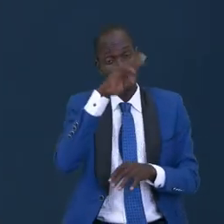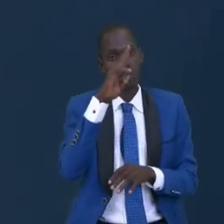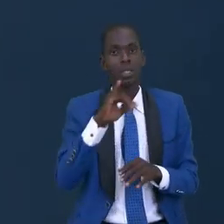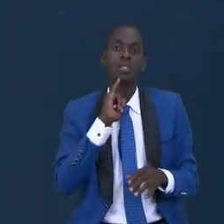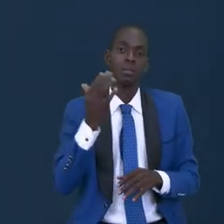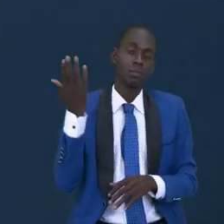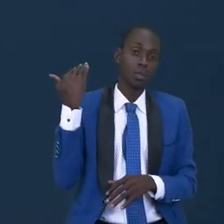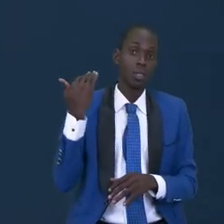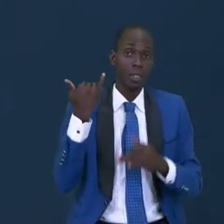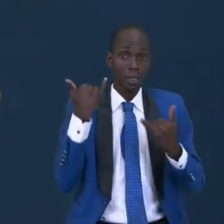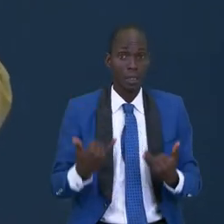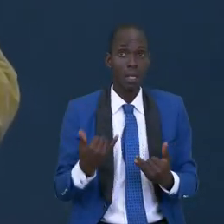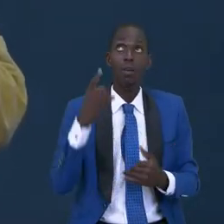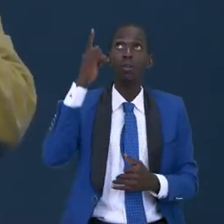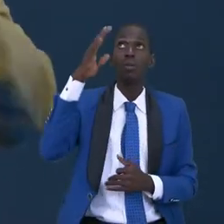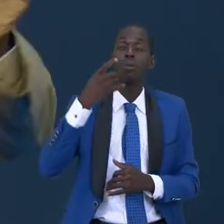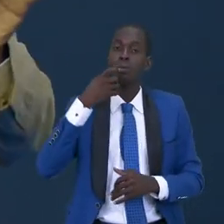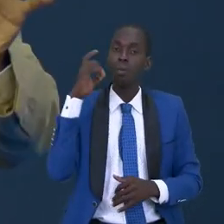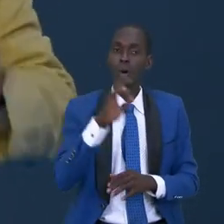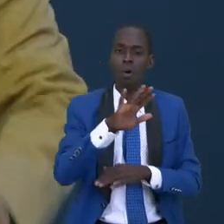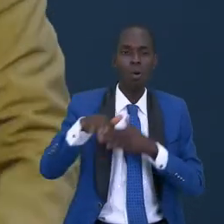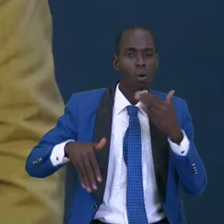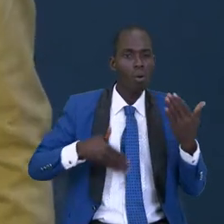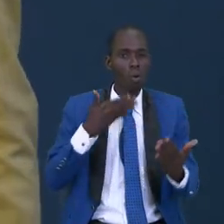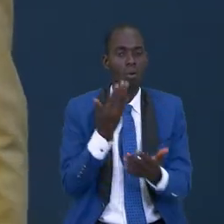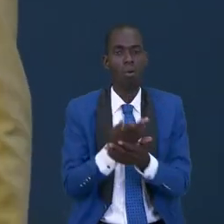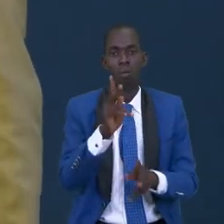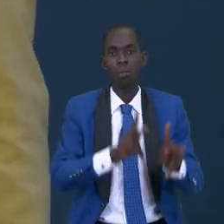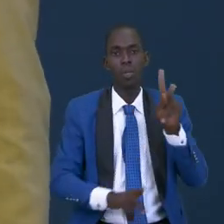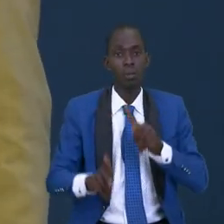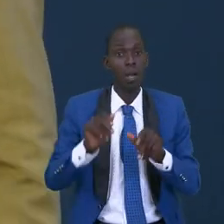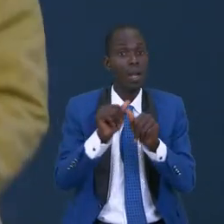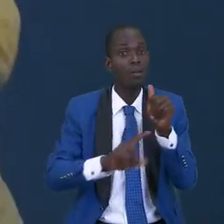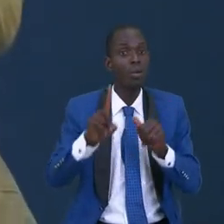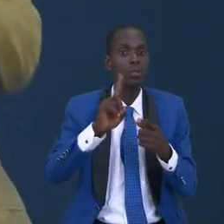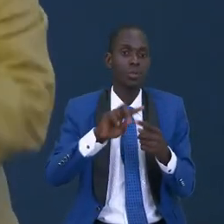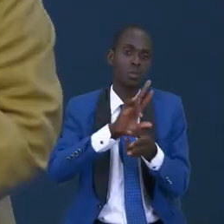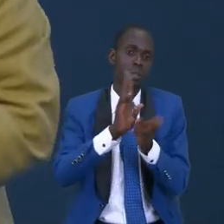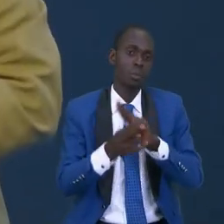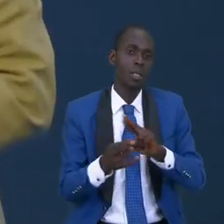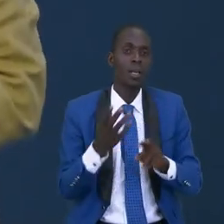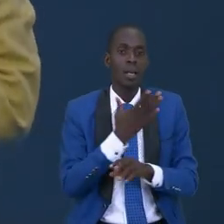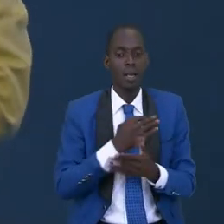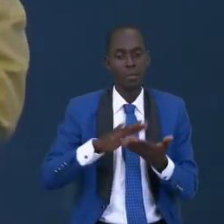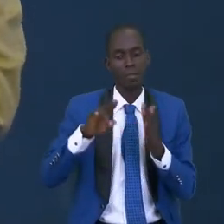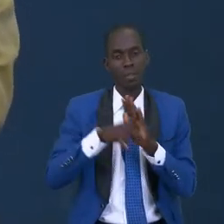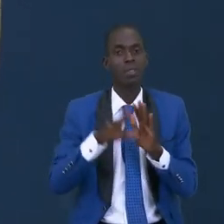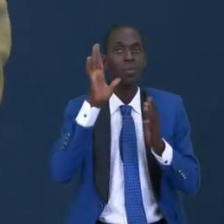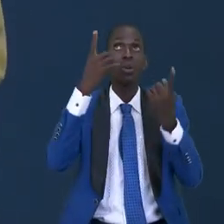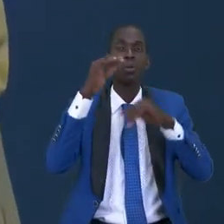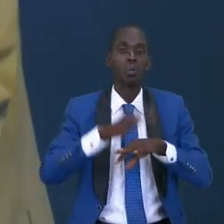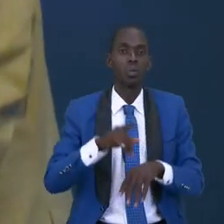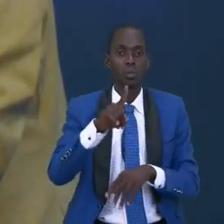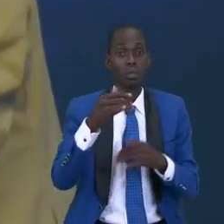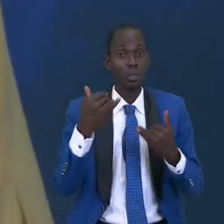now commands all men everywhere to repent, and forgiveness will come to you.